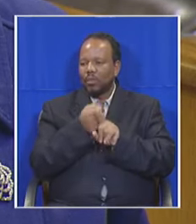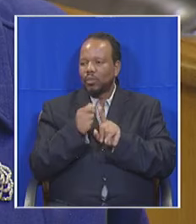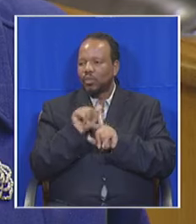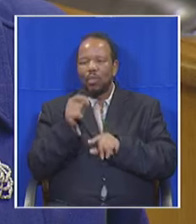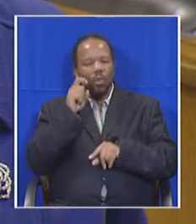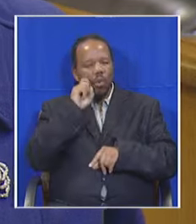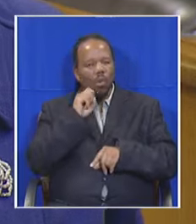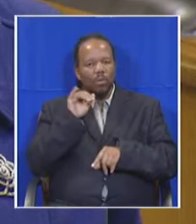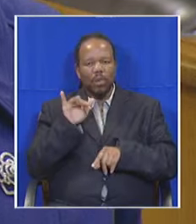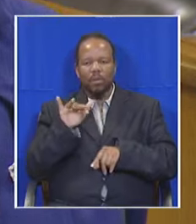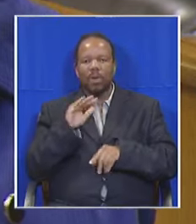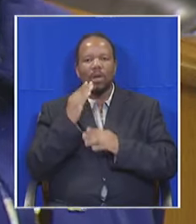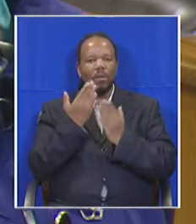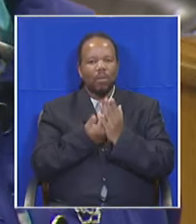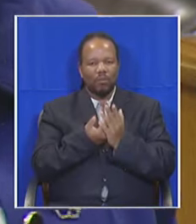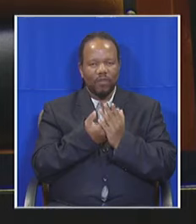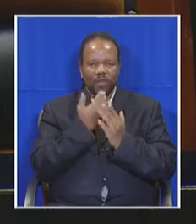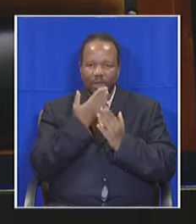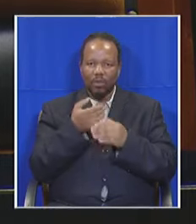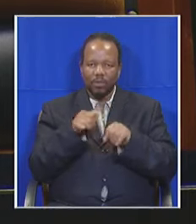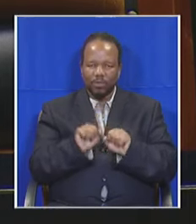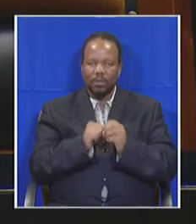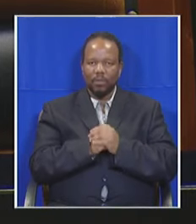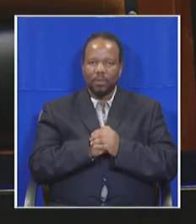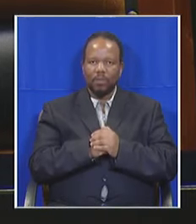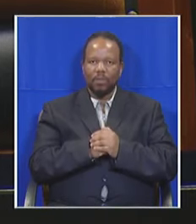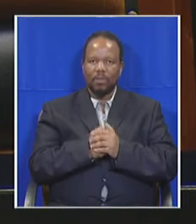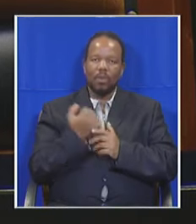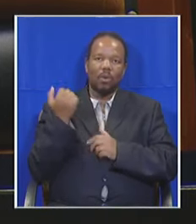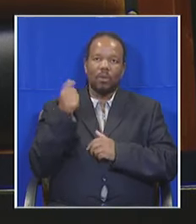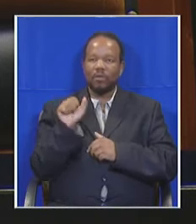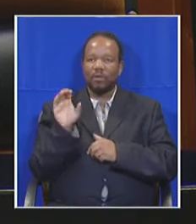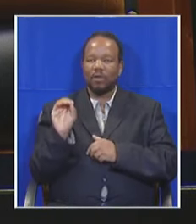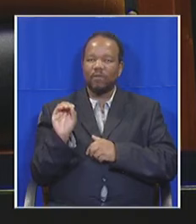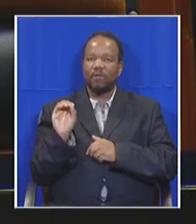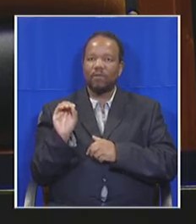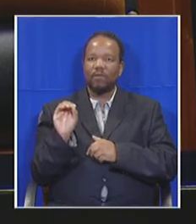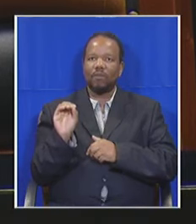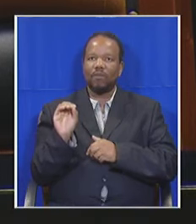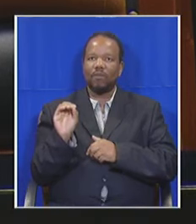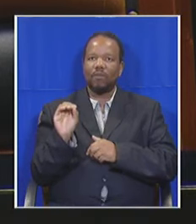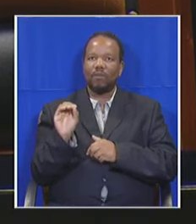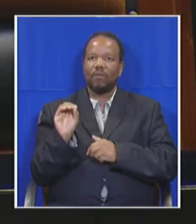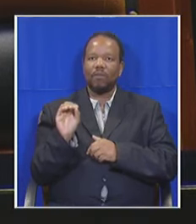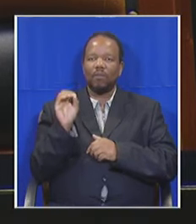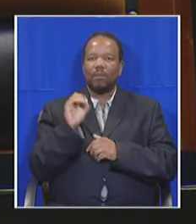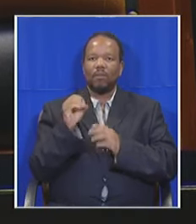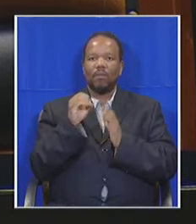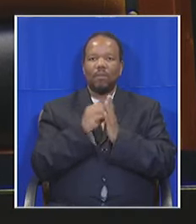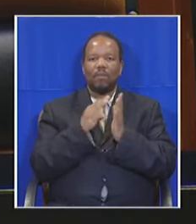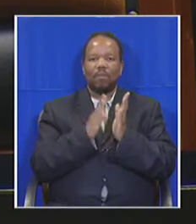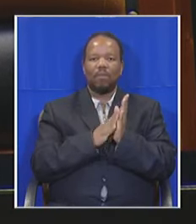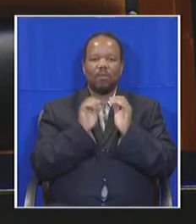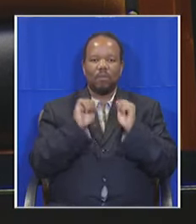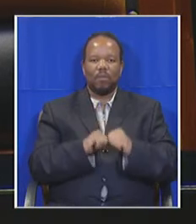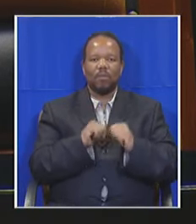older people. I so move. Thank you, Chair. Thank you. Are there objections to the motion? No objections